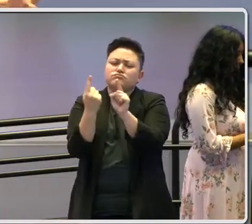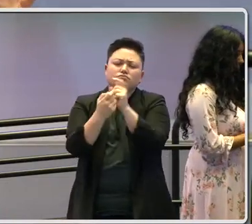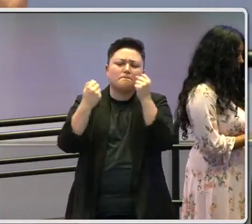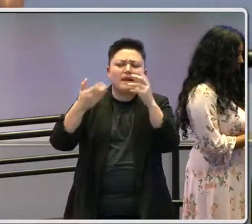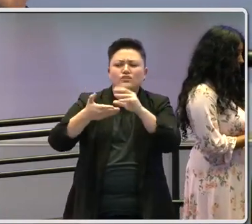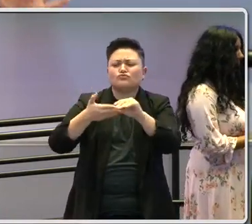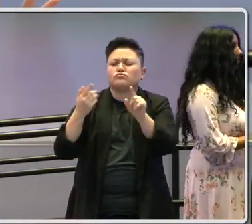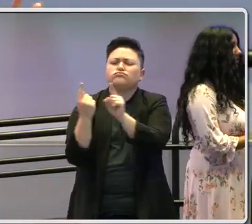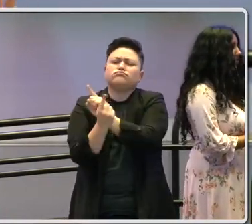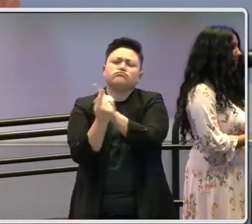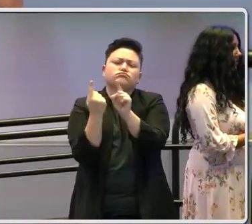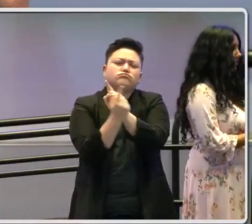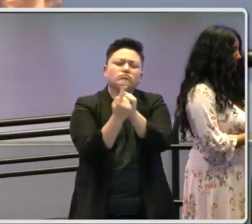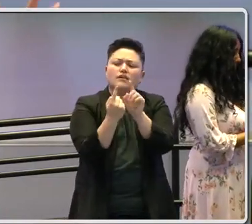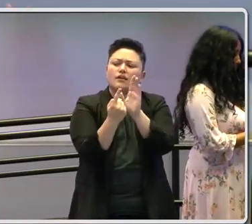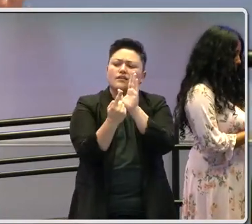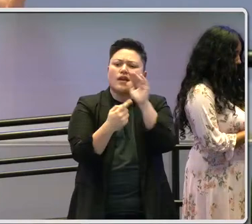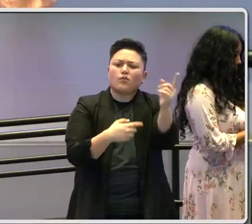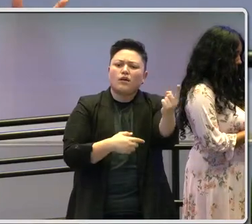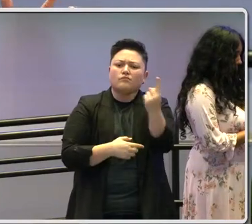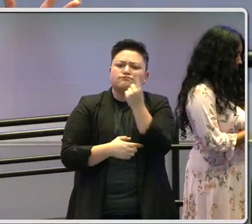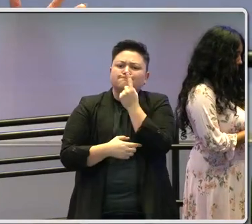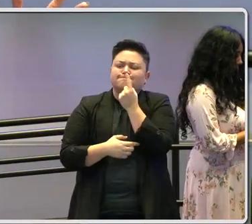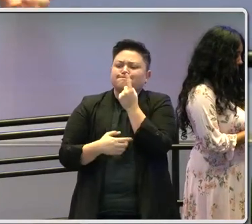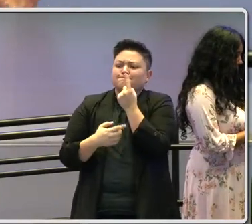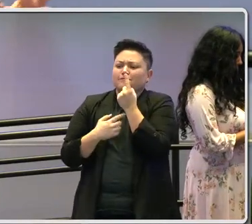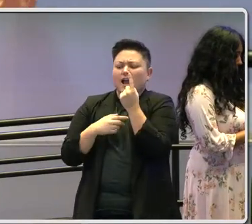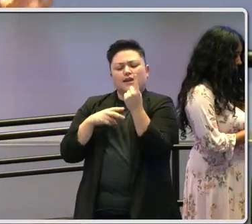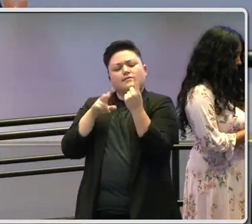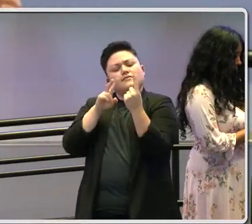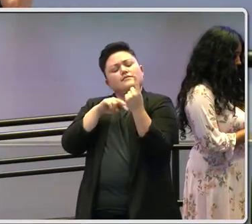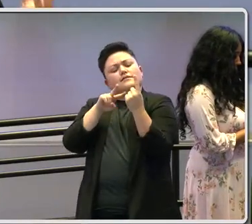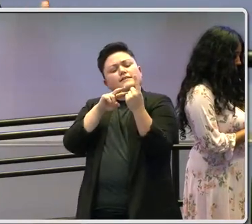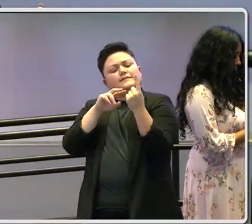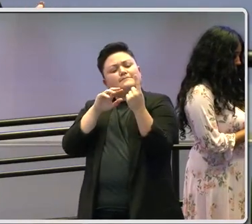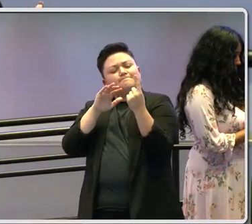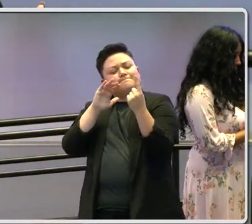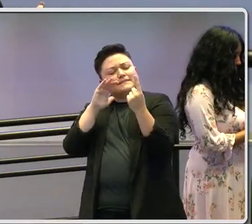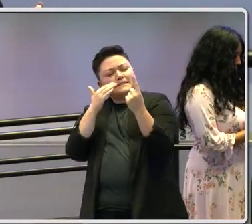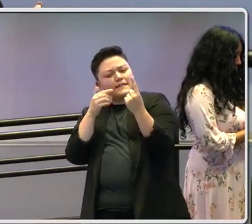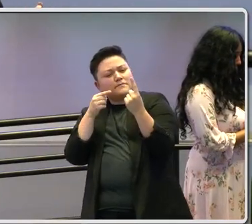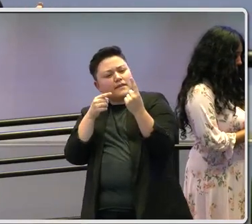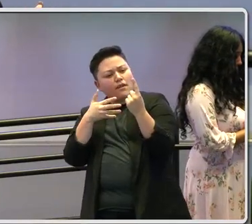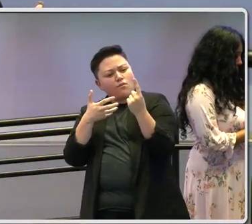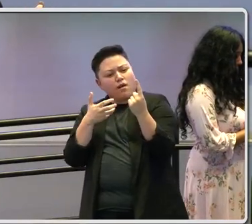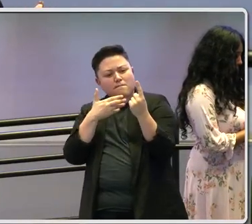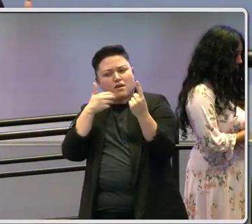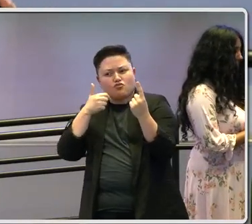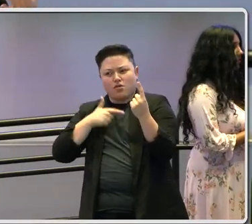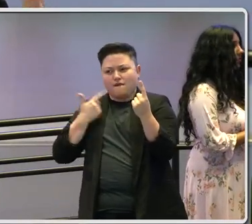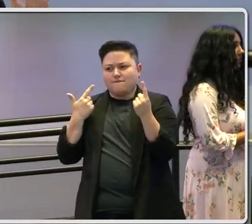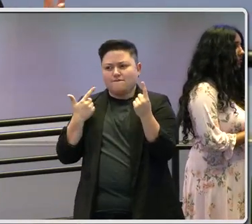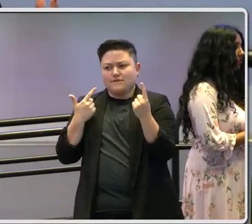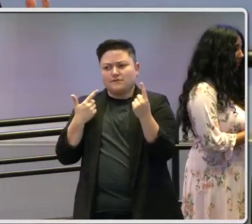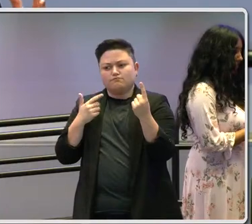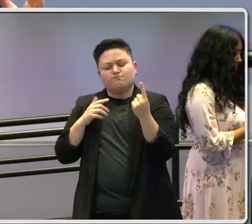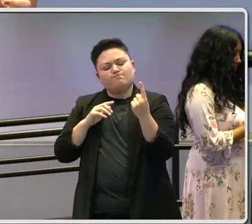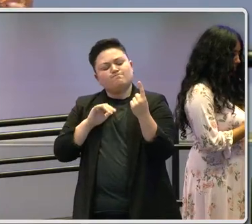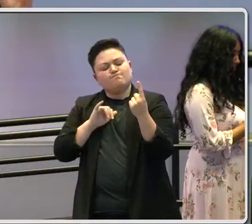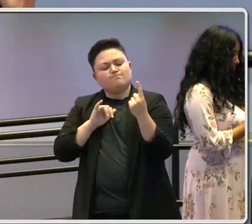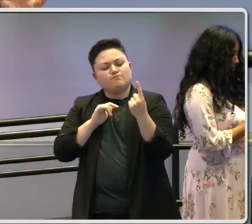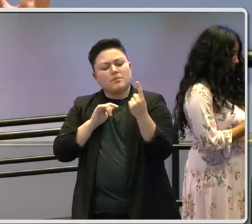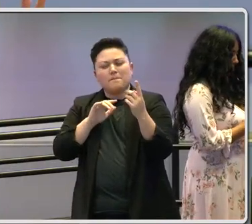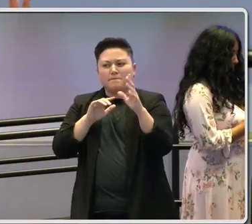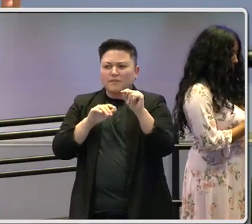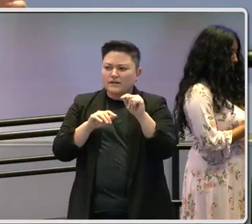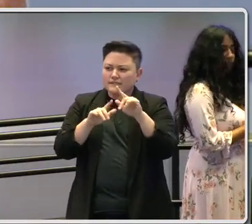who, they come to me with this general sense of wanting something better for themselves. And at the same time,